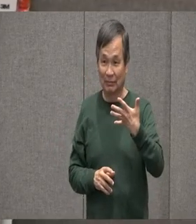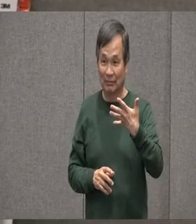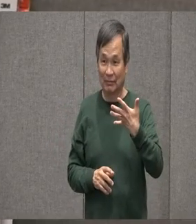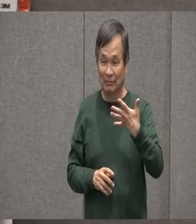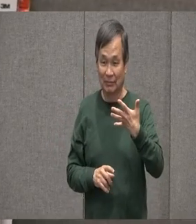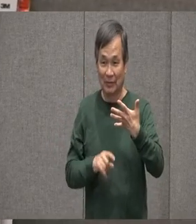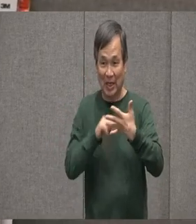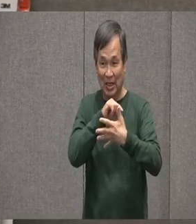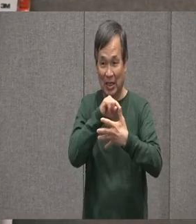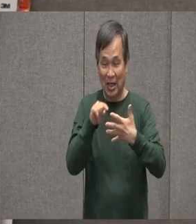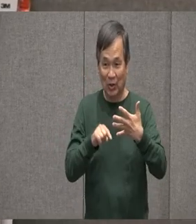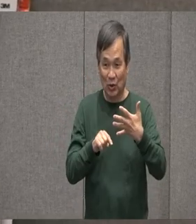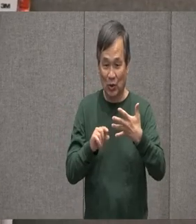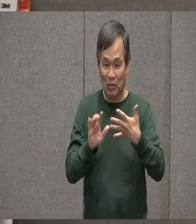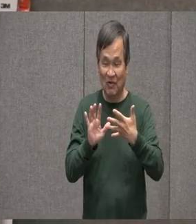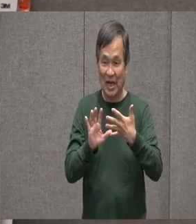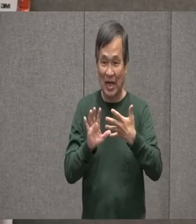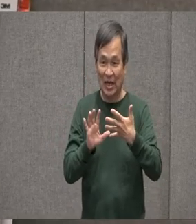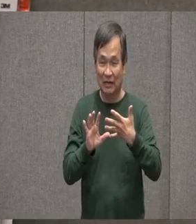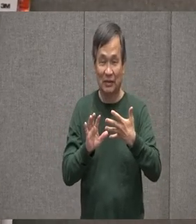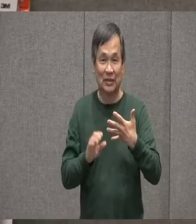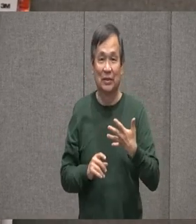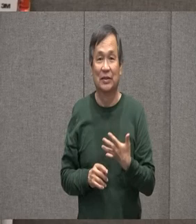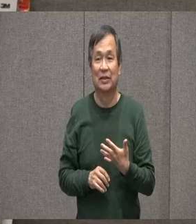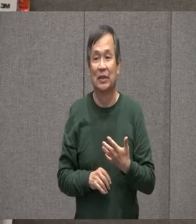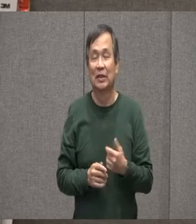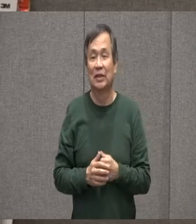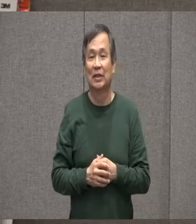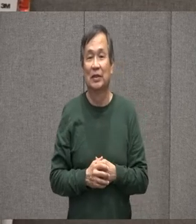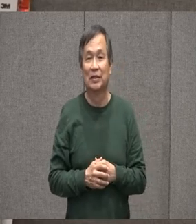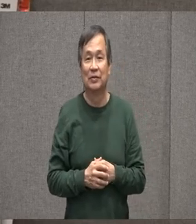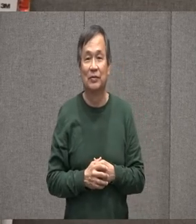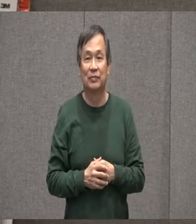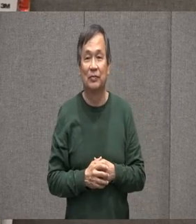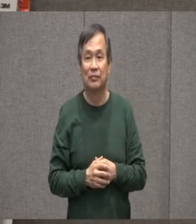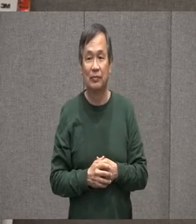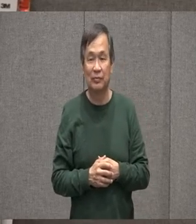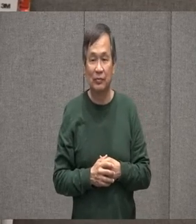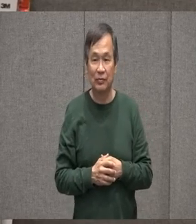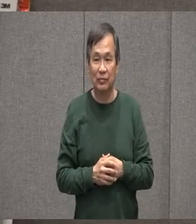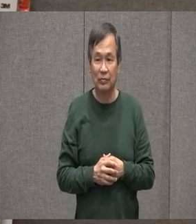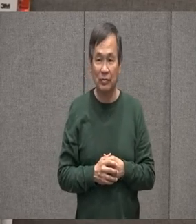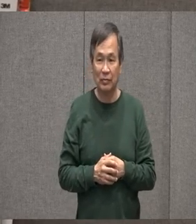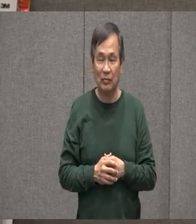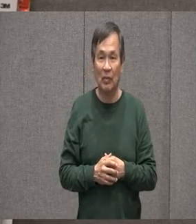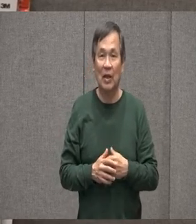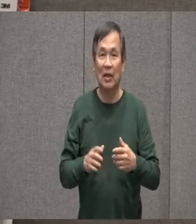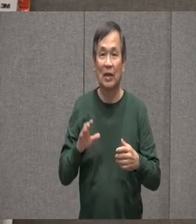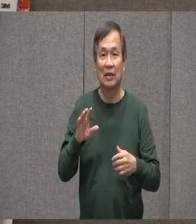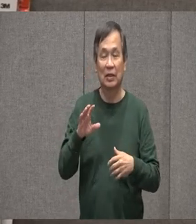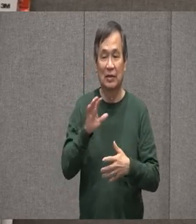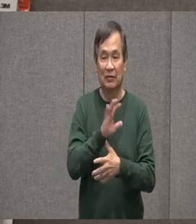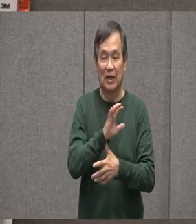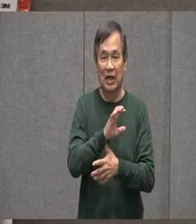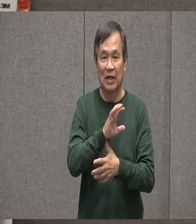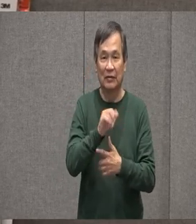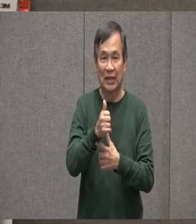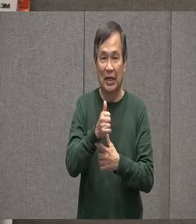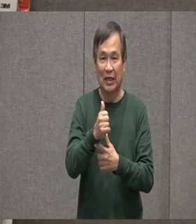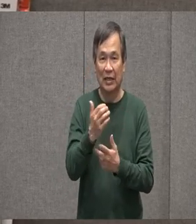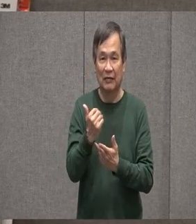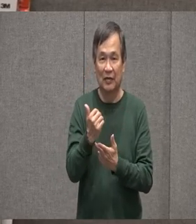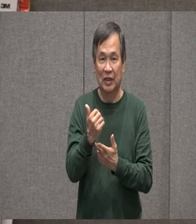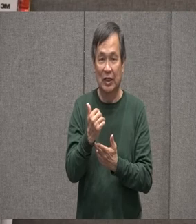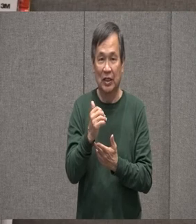Another group of Arctic Fives have arrived. That's 5, 10, 15,